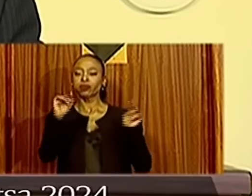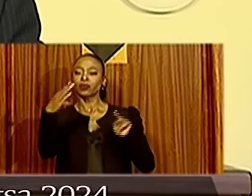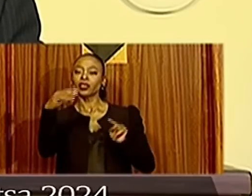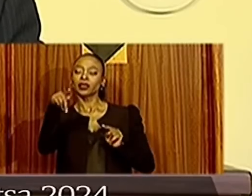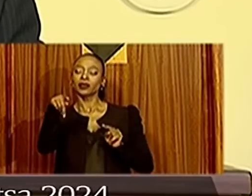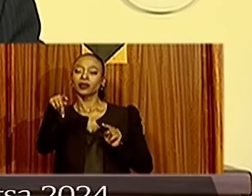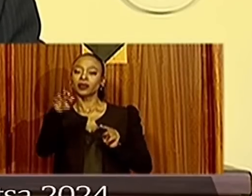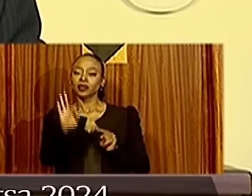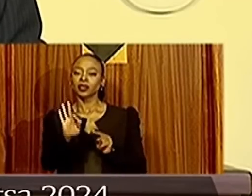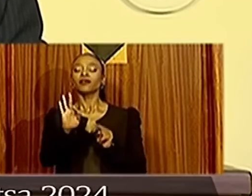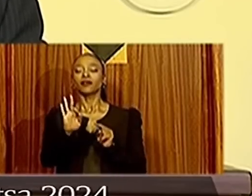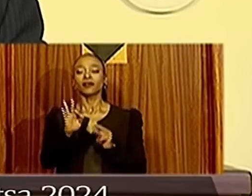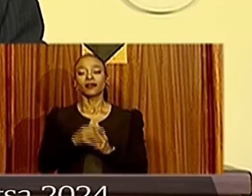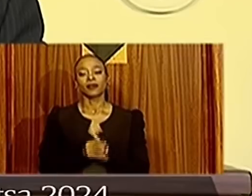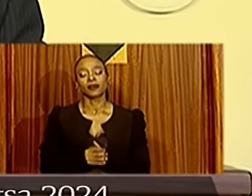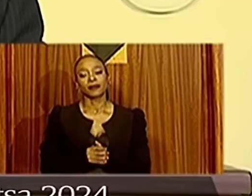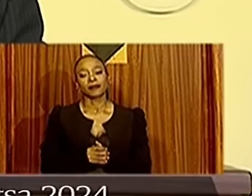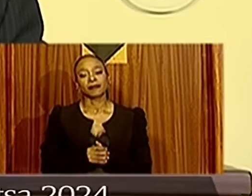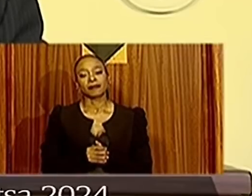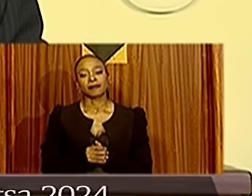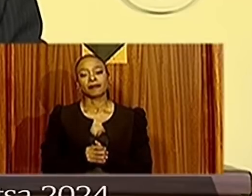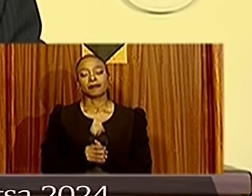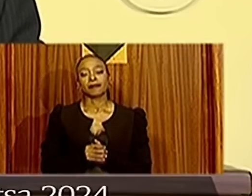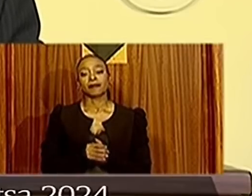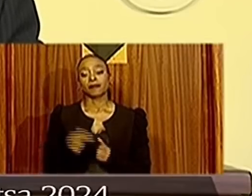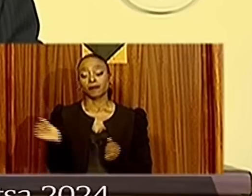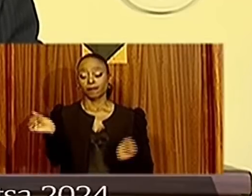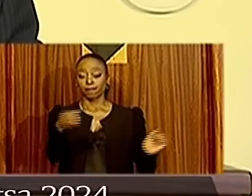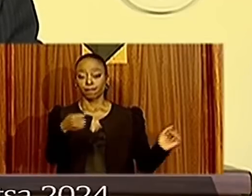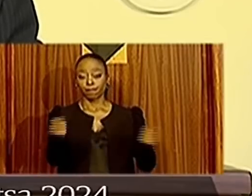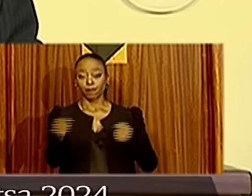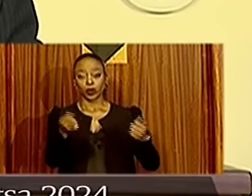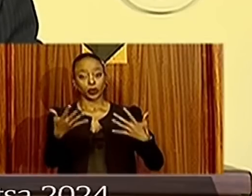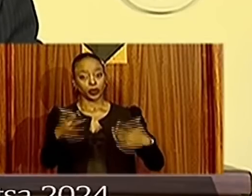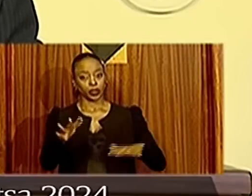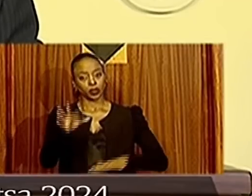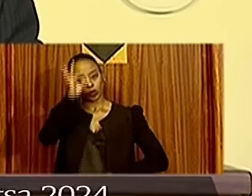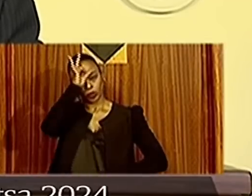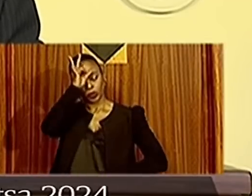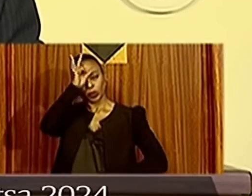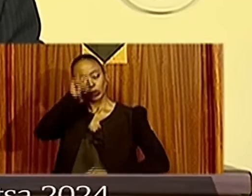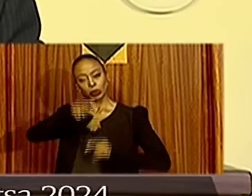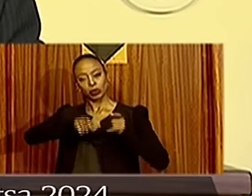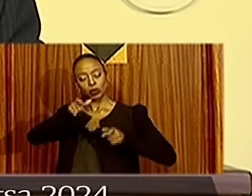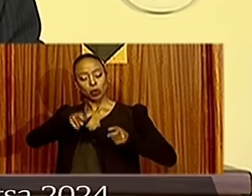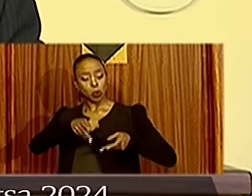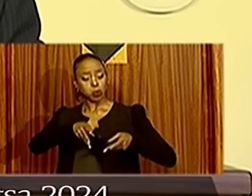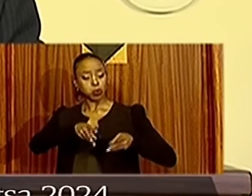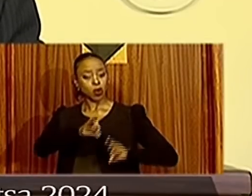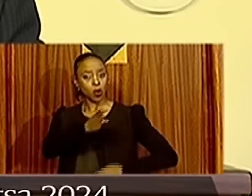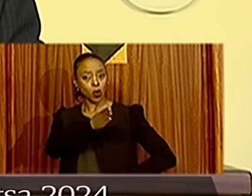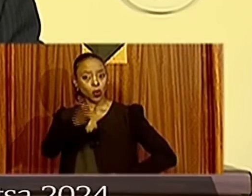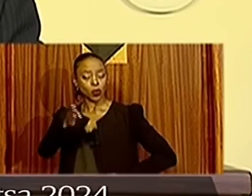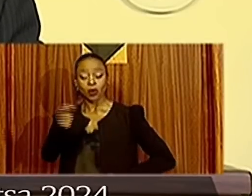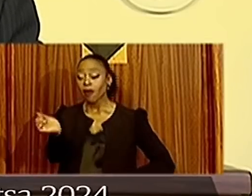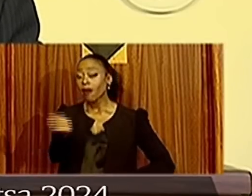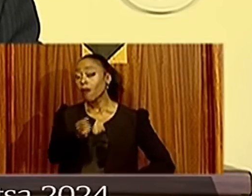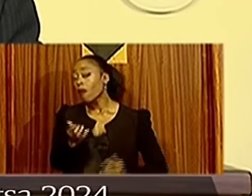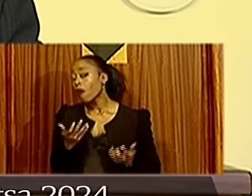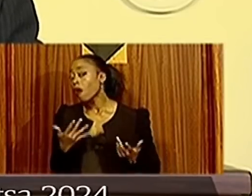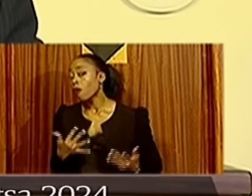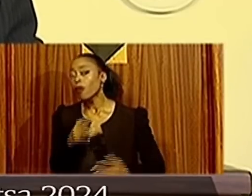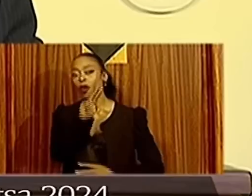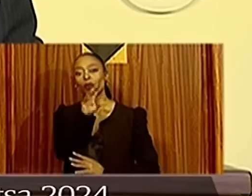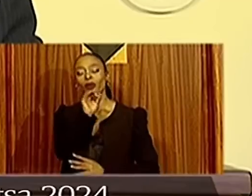forums. We have increased the number of police on the street by 20,000 over the last